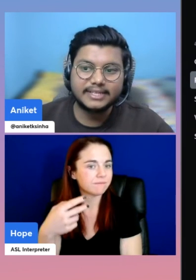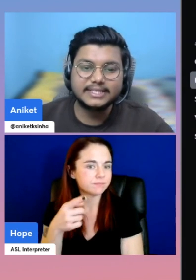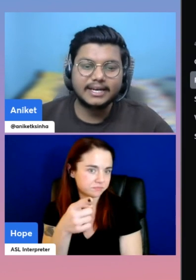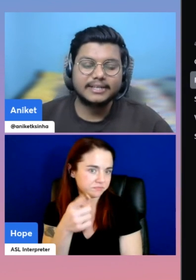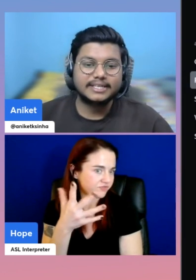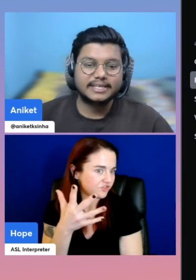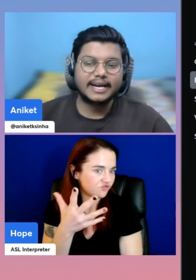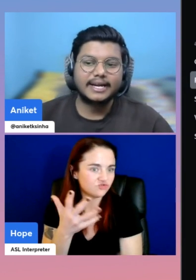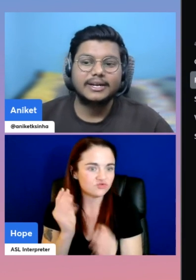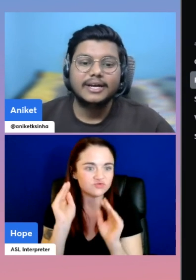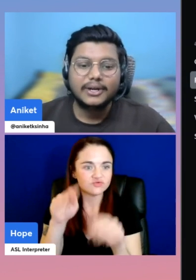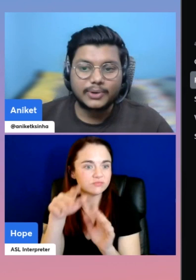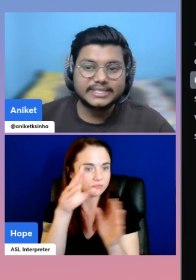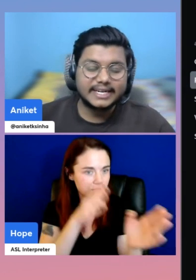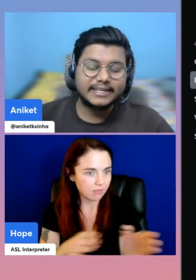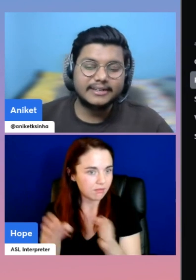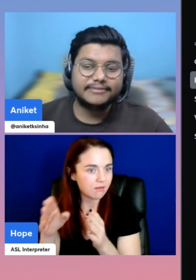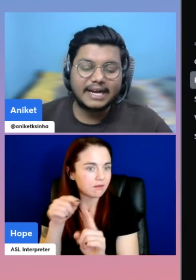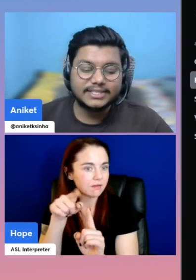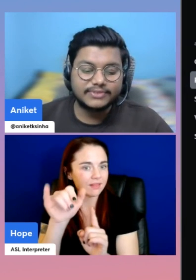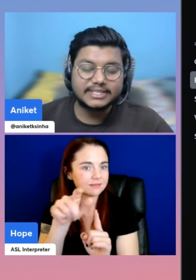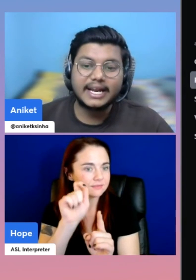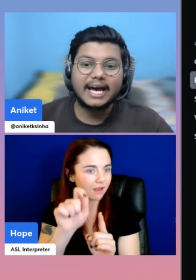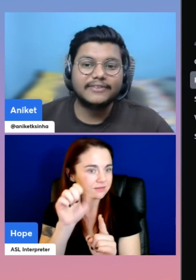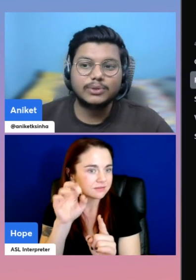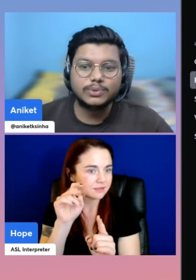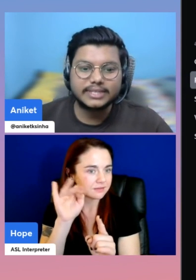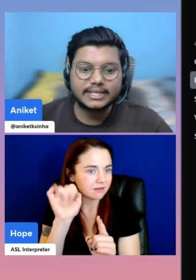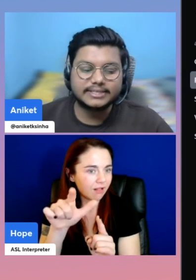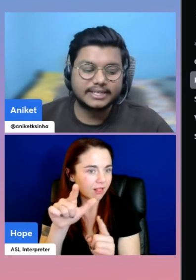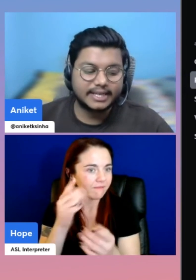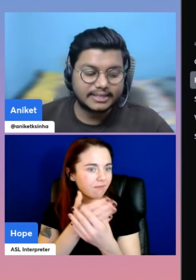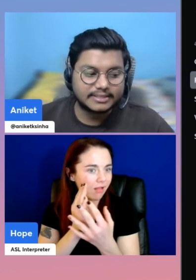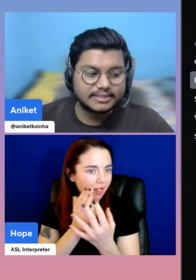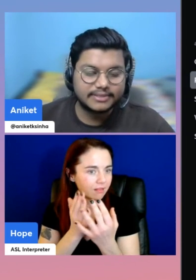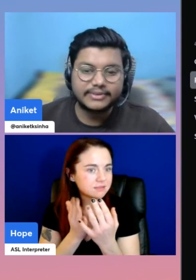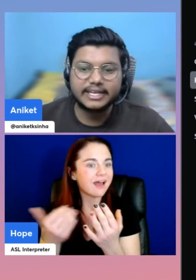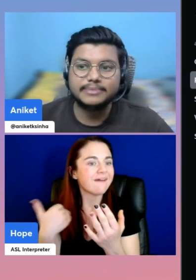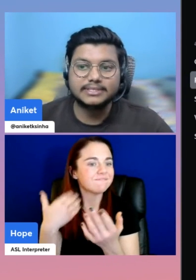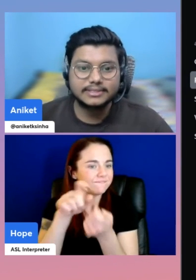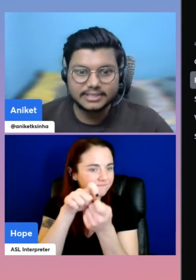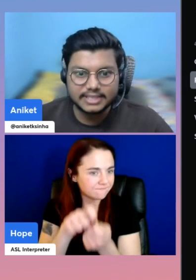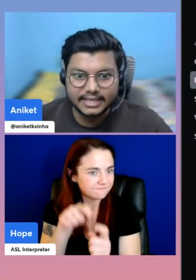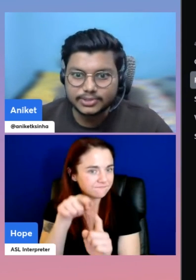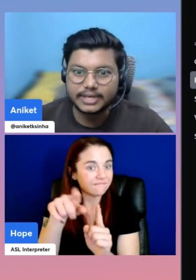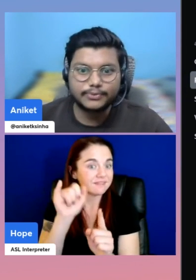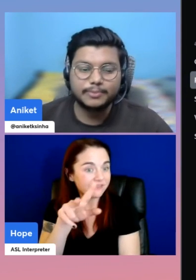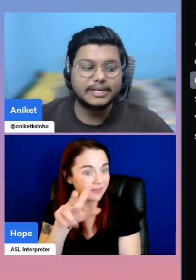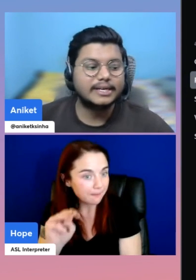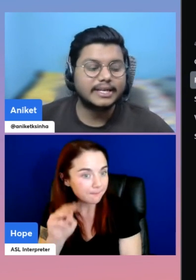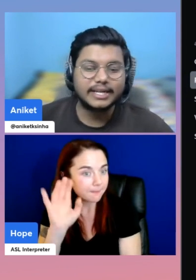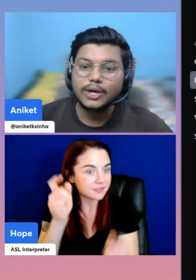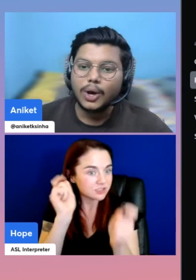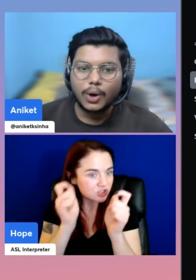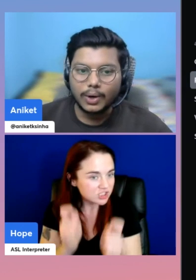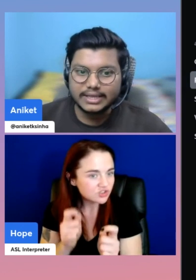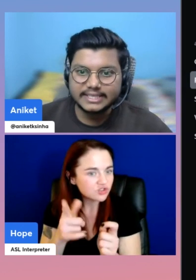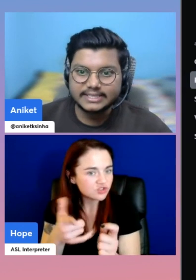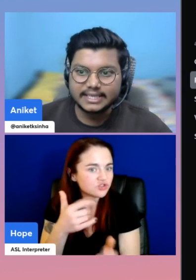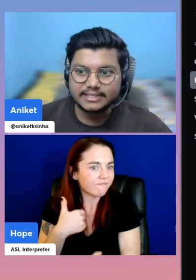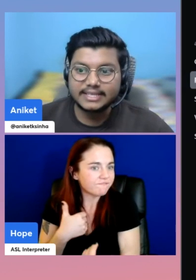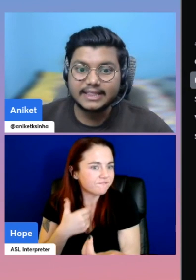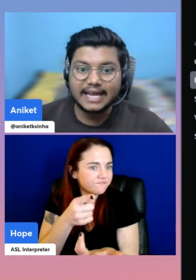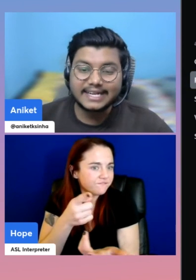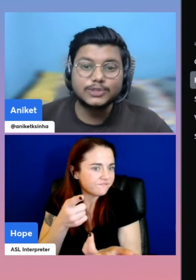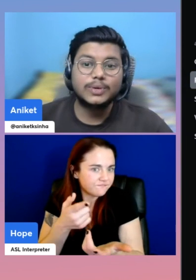plan phase, these are kind dot sentinel files which are having those details that yeah, this is the VM, this is the change. So it would be containing all